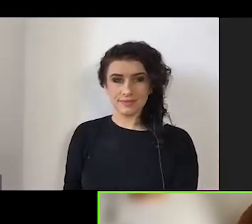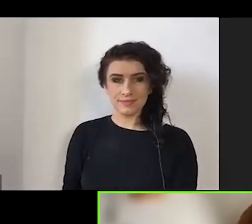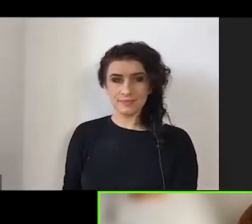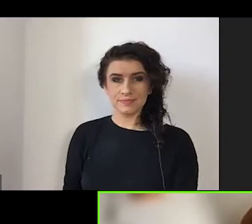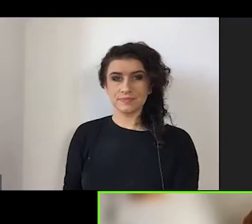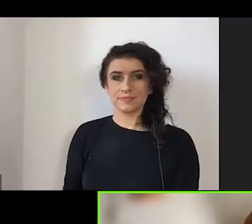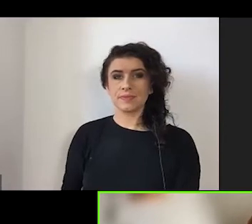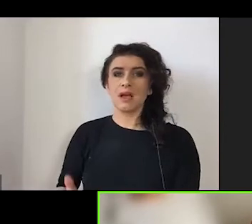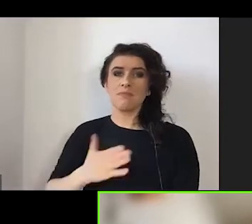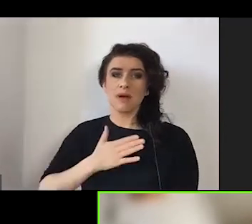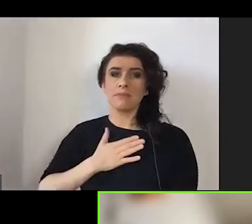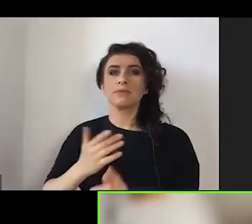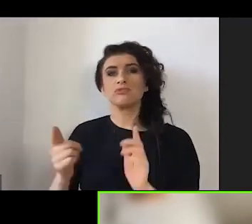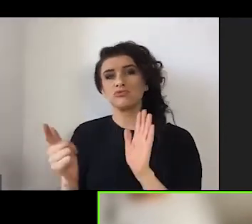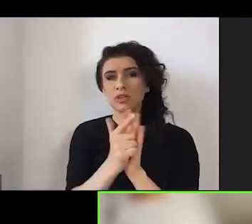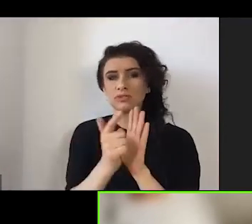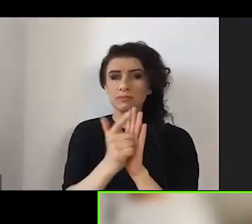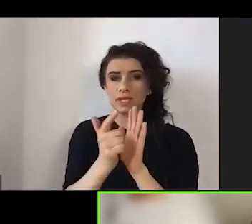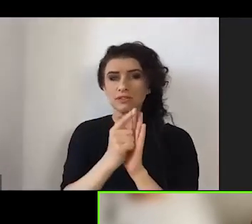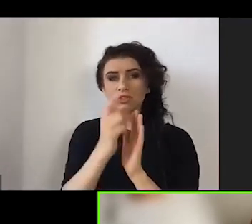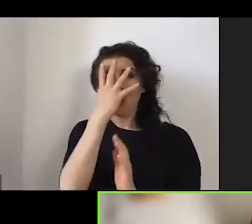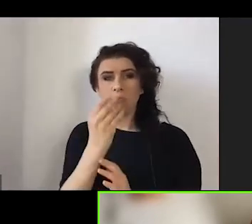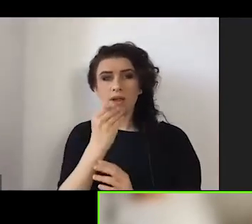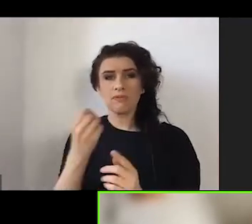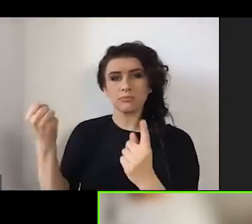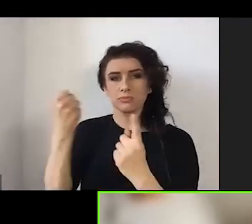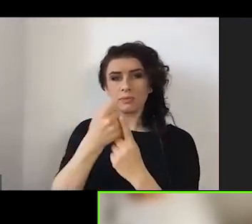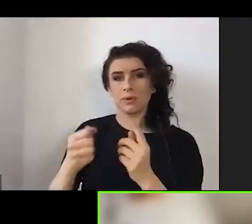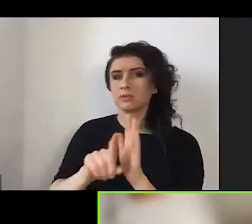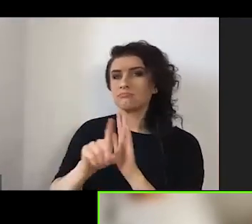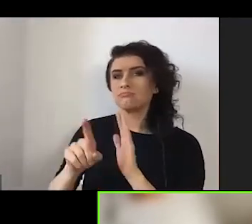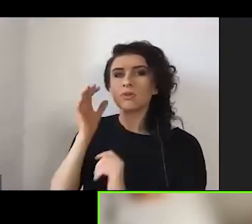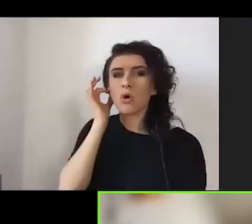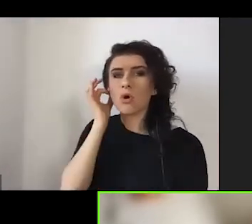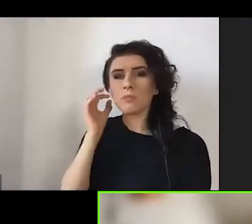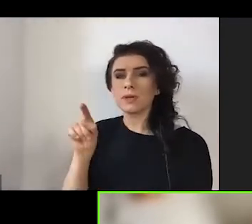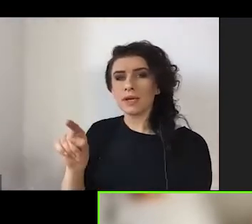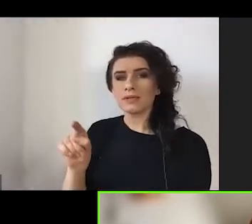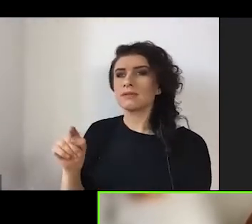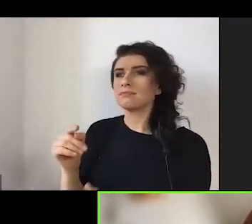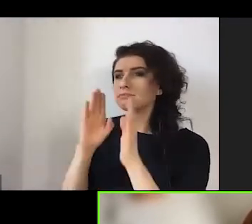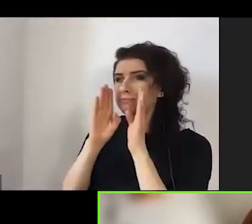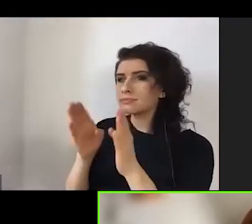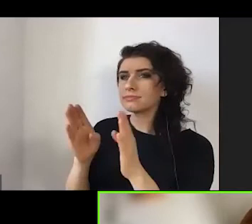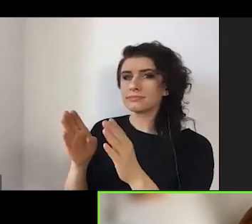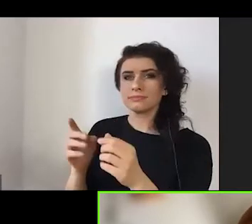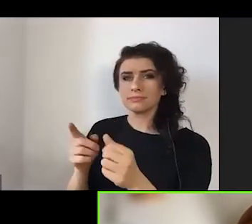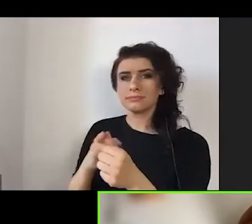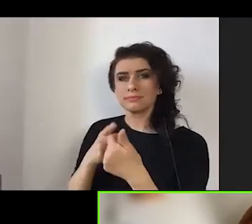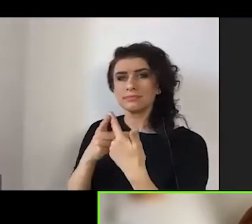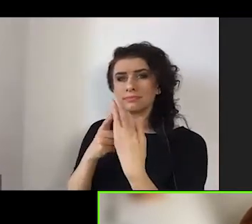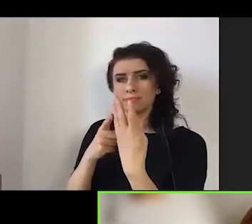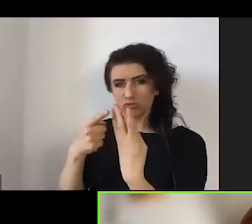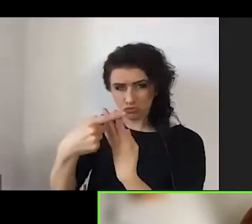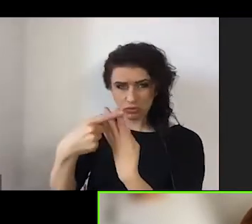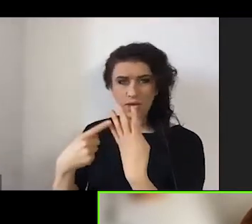know, you can work on that basis. When they know what violence is, what an act of violence could